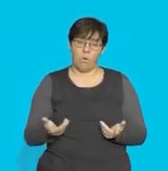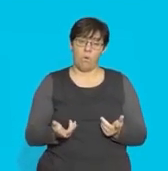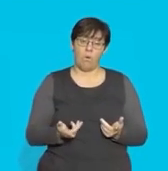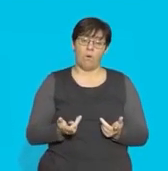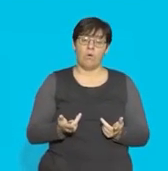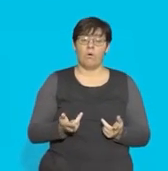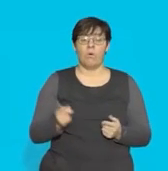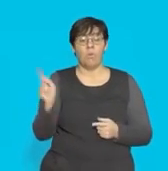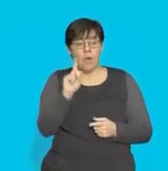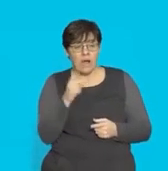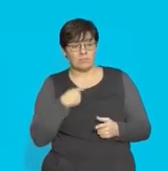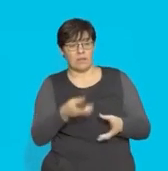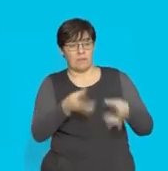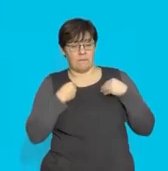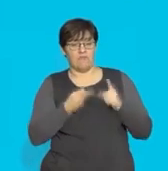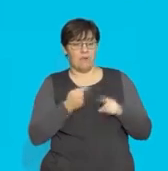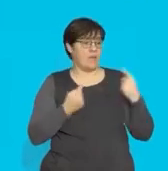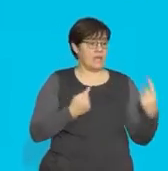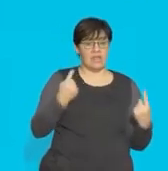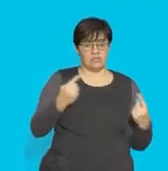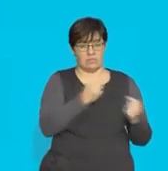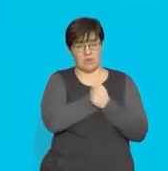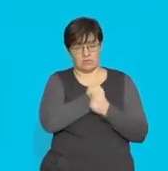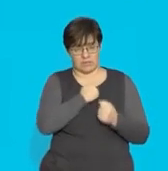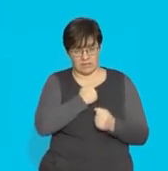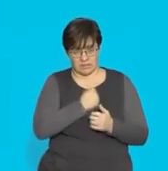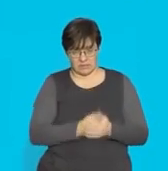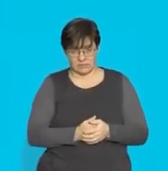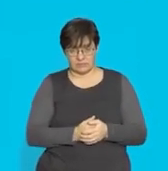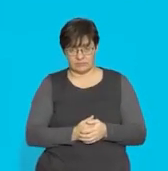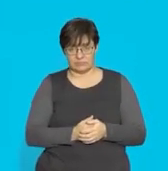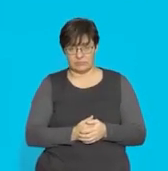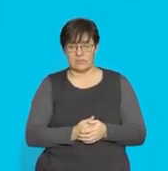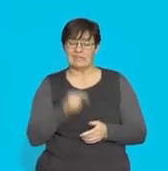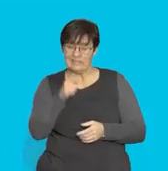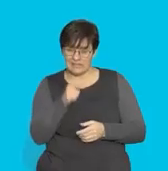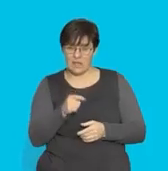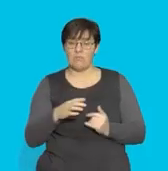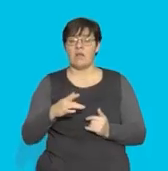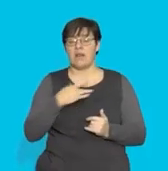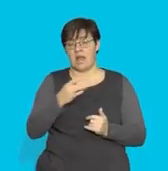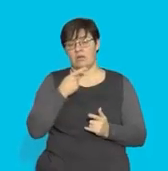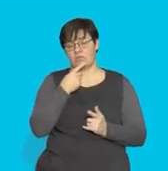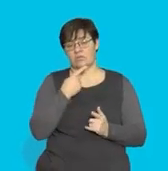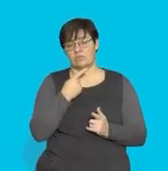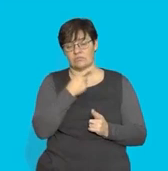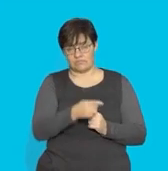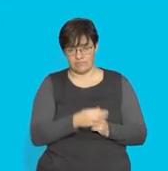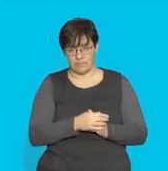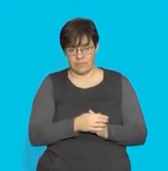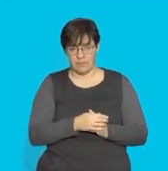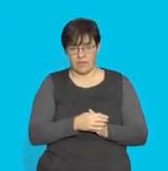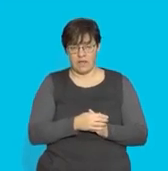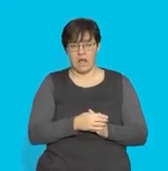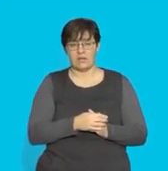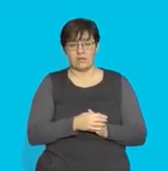to determine what they have inherited from each of their parents. And that's the clue that I would like to leave you with as we